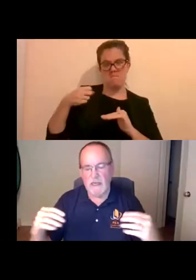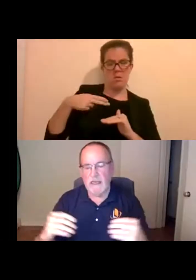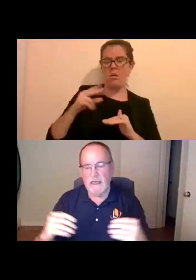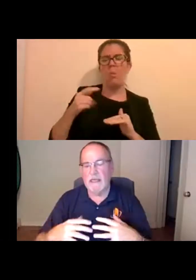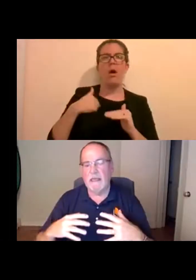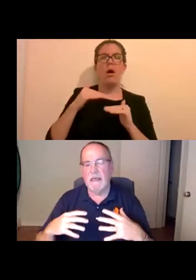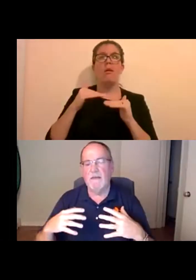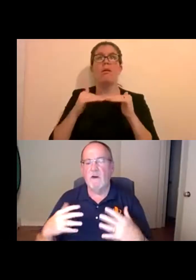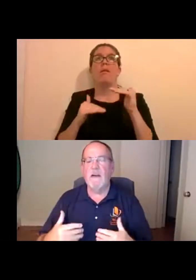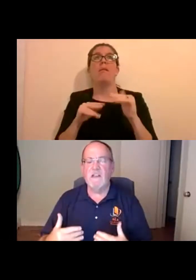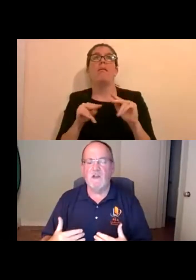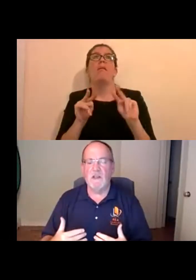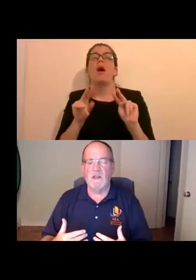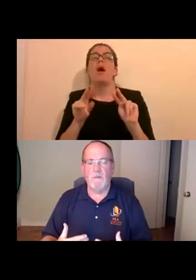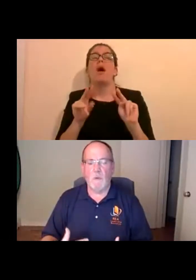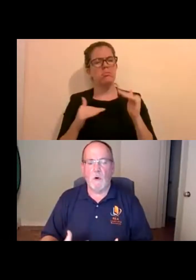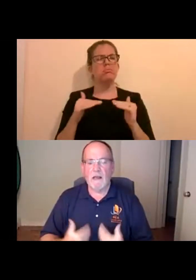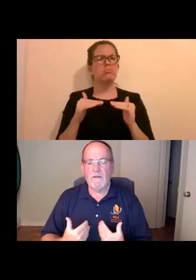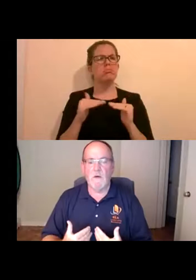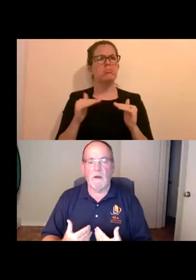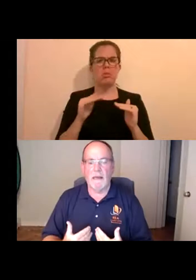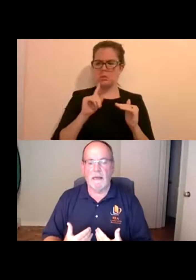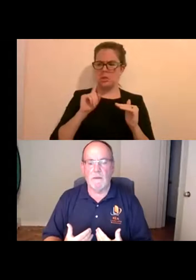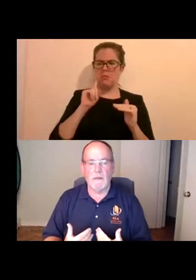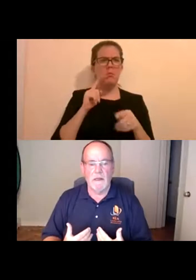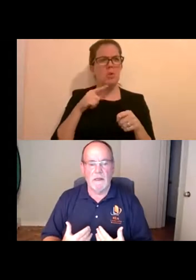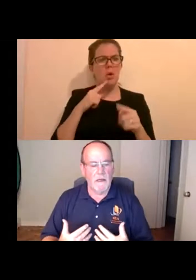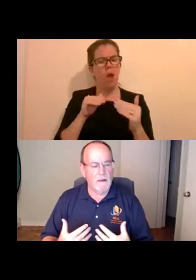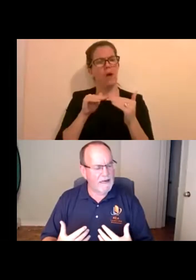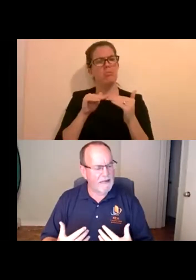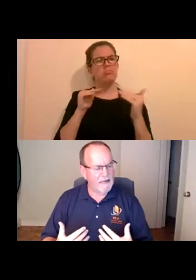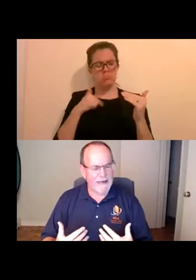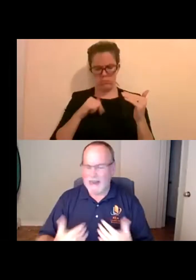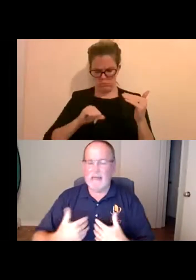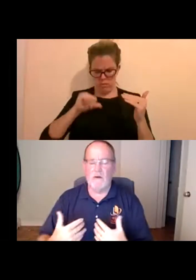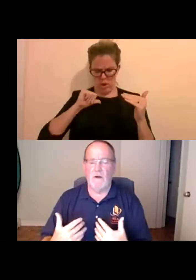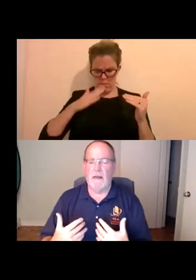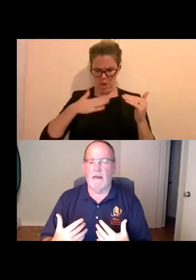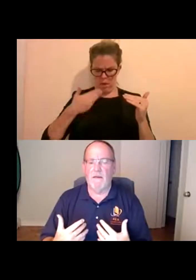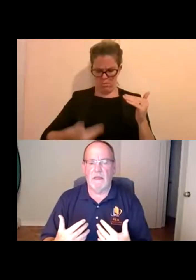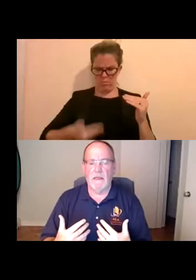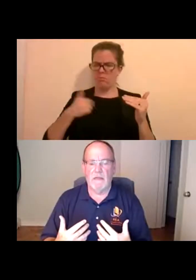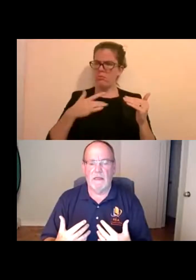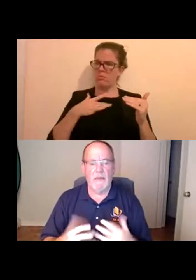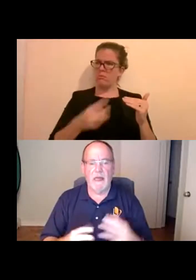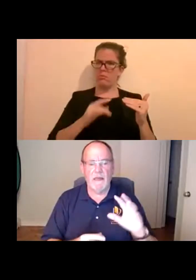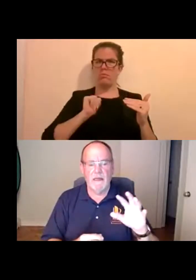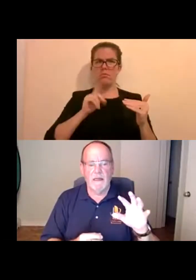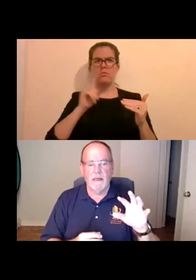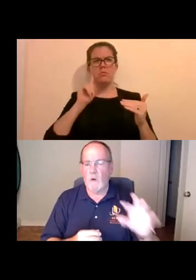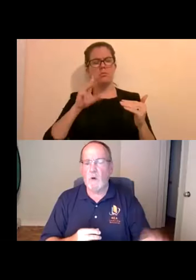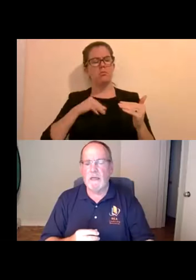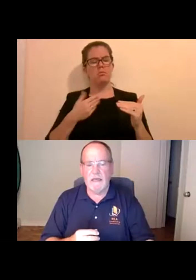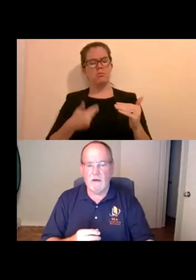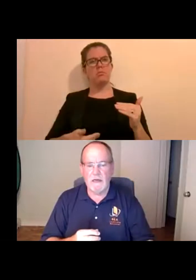access, and I have a great sense, and I'm proud of who I am, and I like who I am, and I'm not